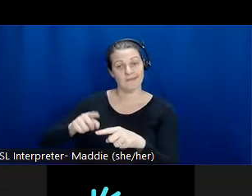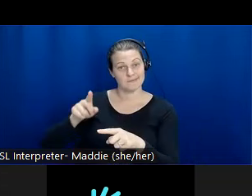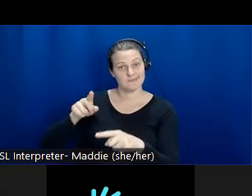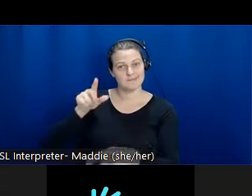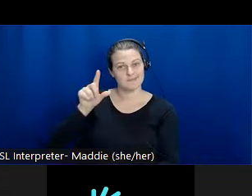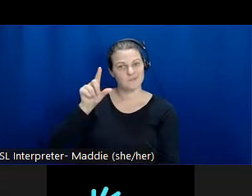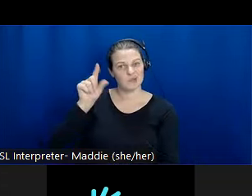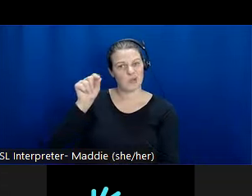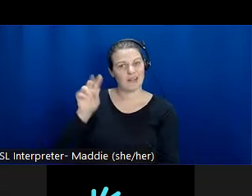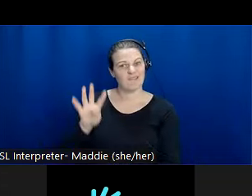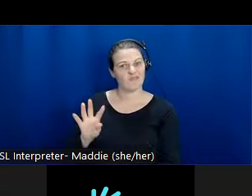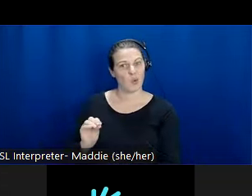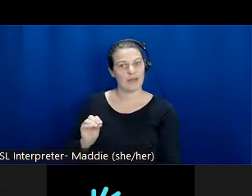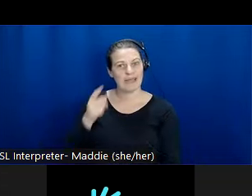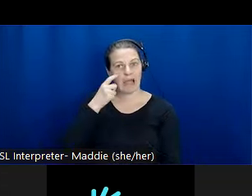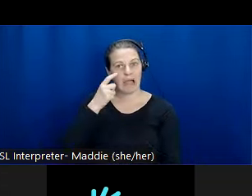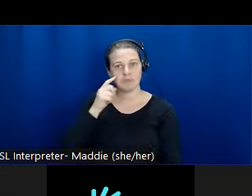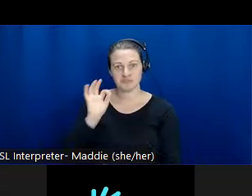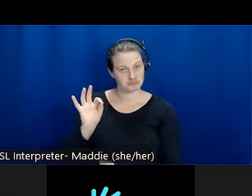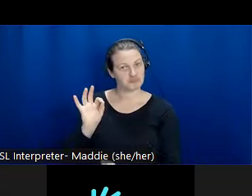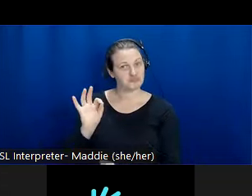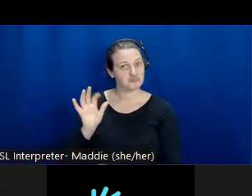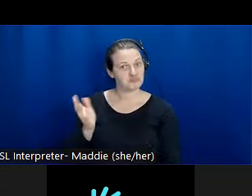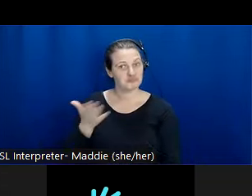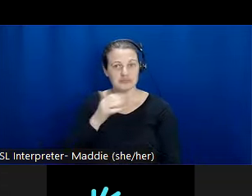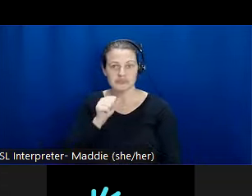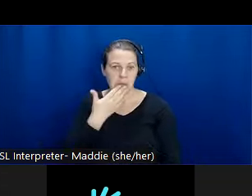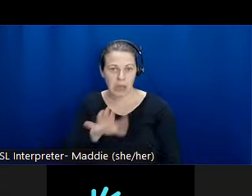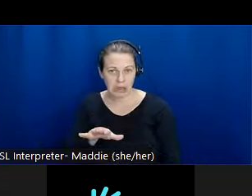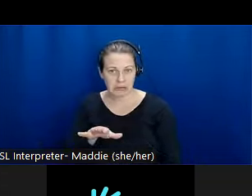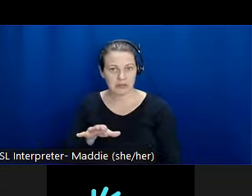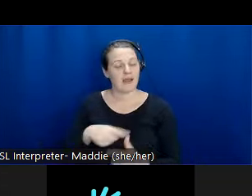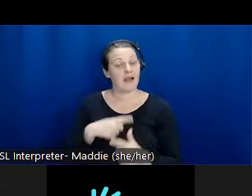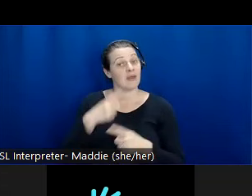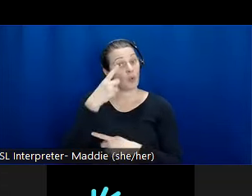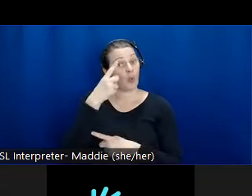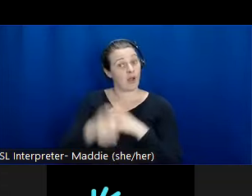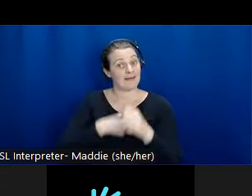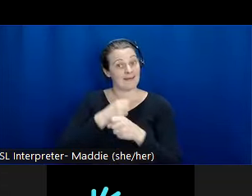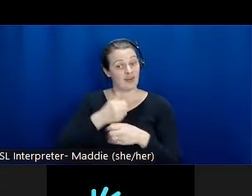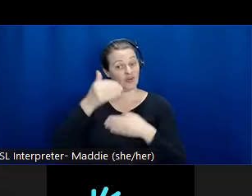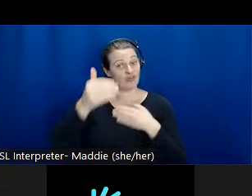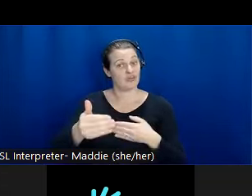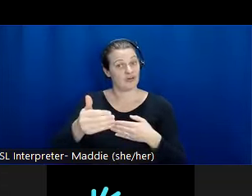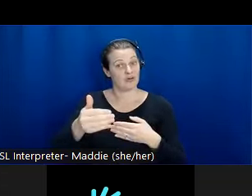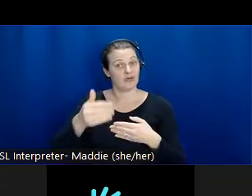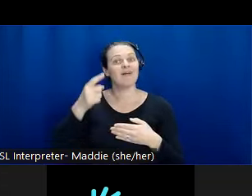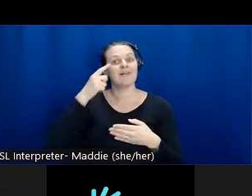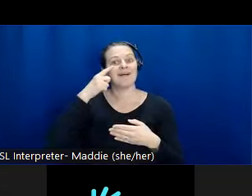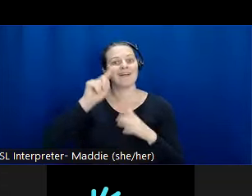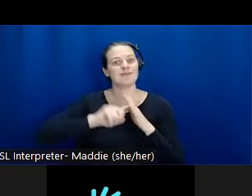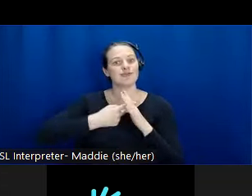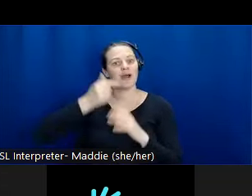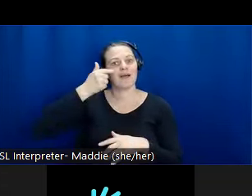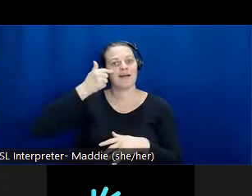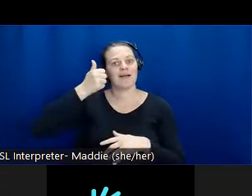not bad. And then pretty soon, within the course of a year, that eye also started to decline to where both